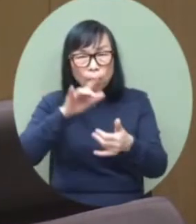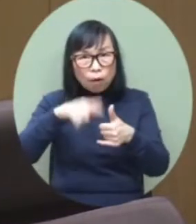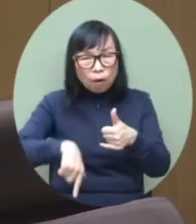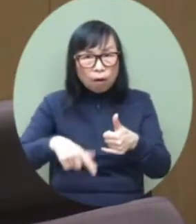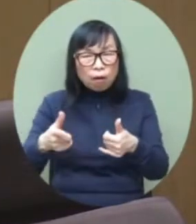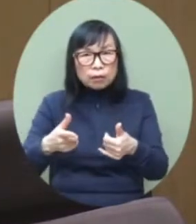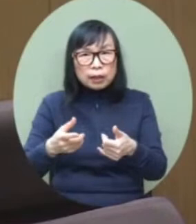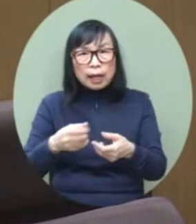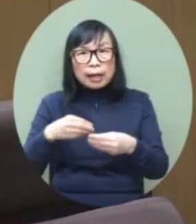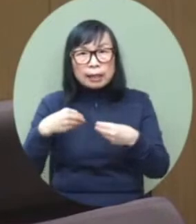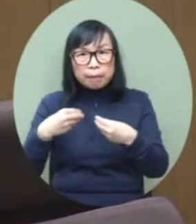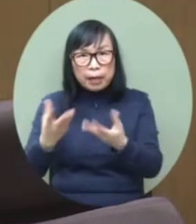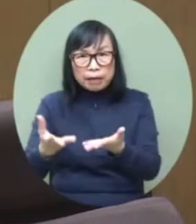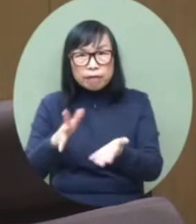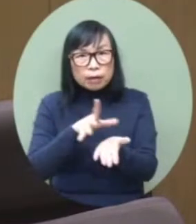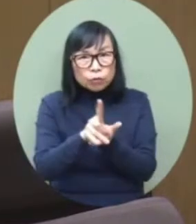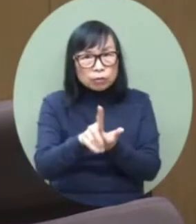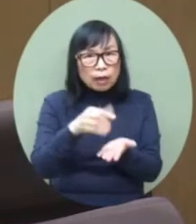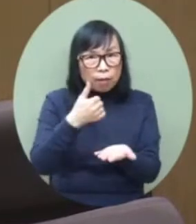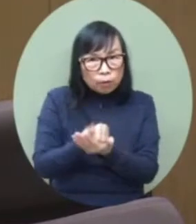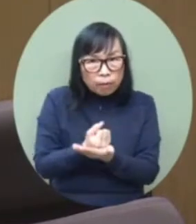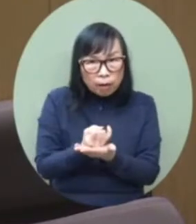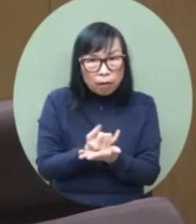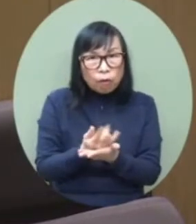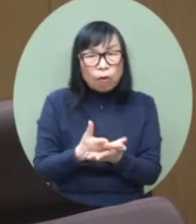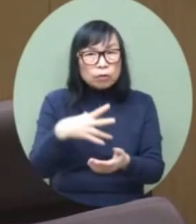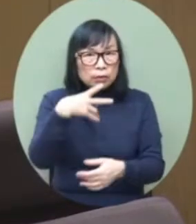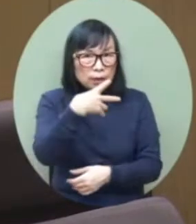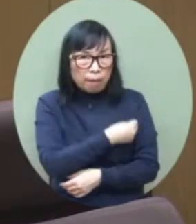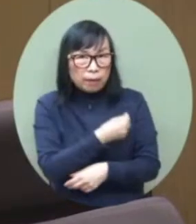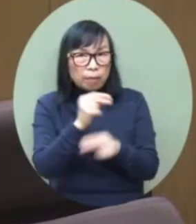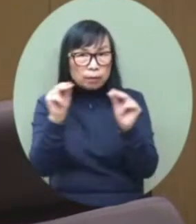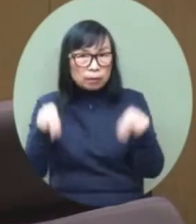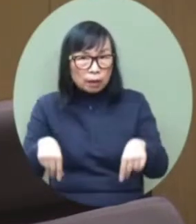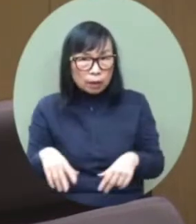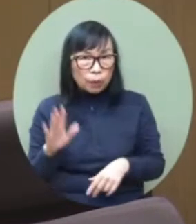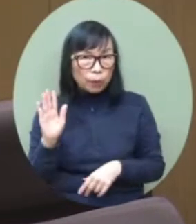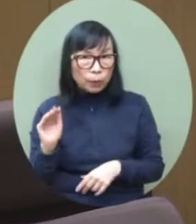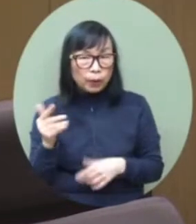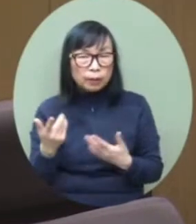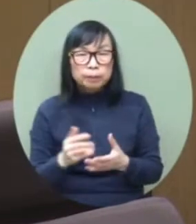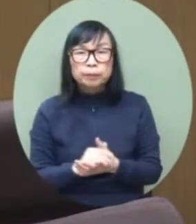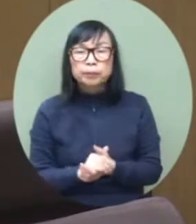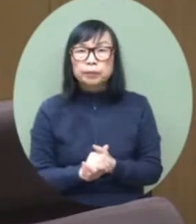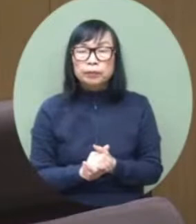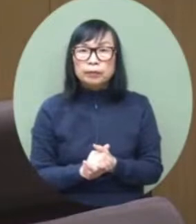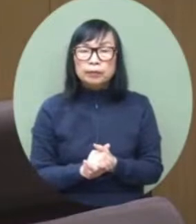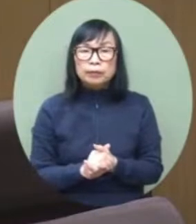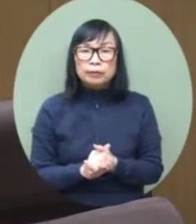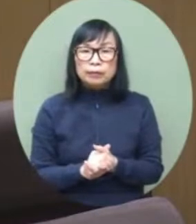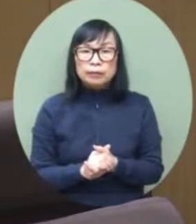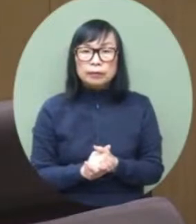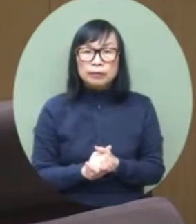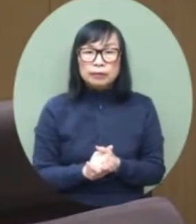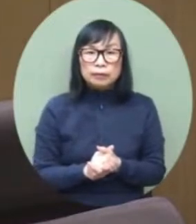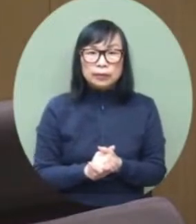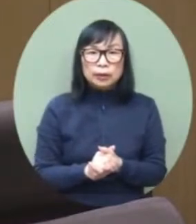you announce the number of juvenile cases, and will you hand it over to experts for